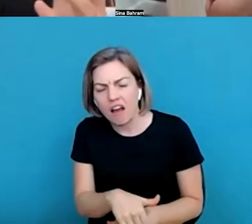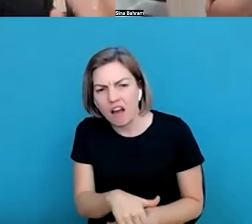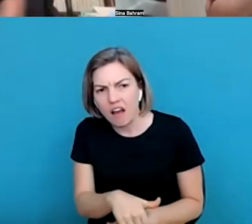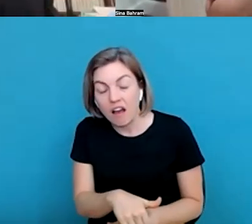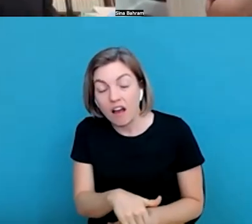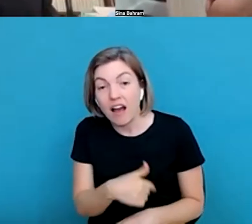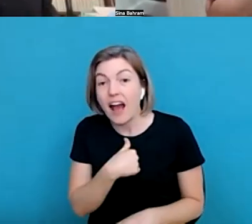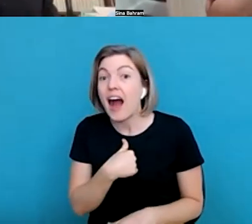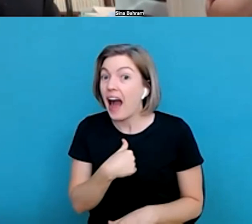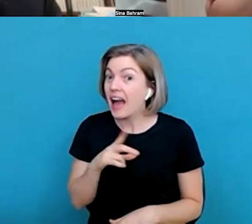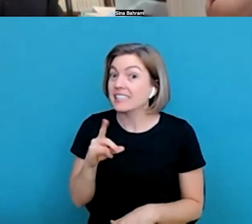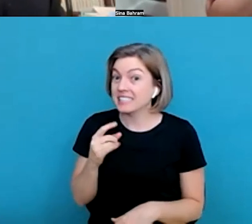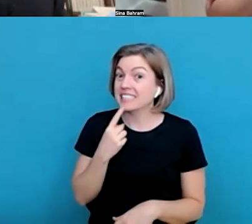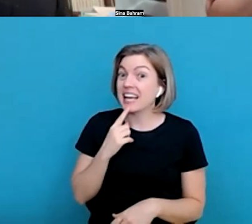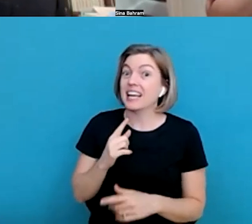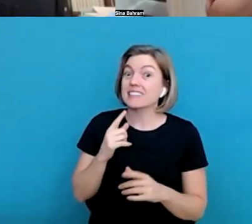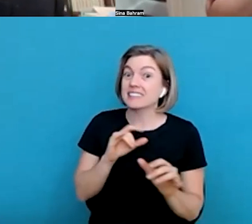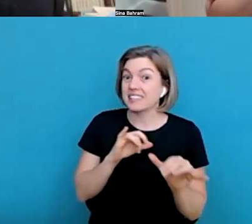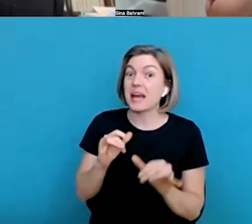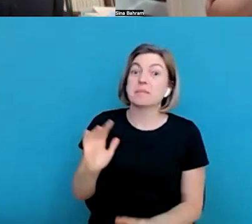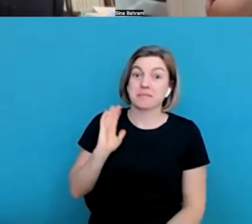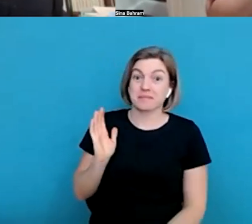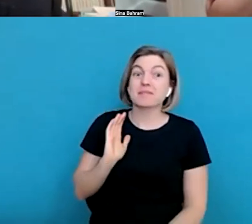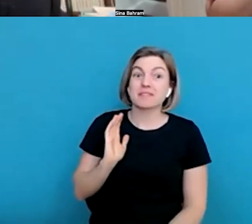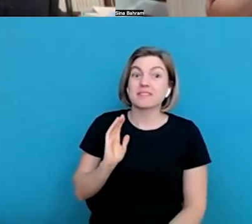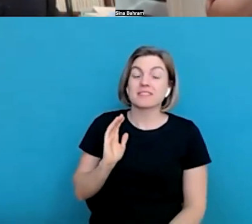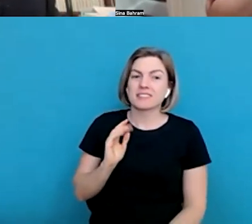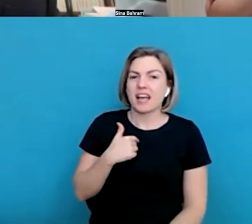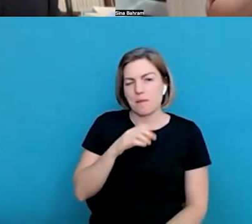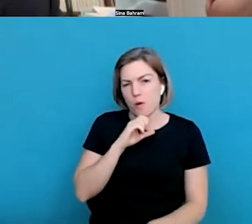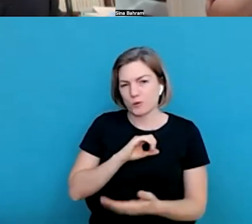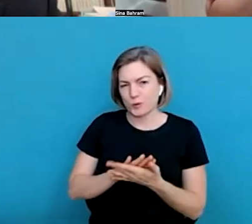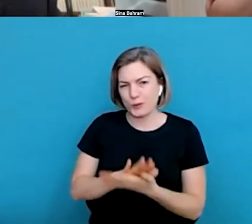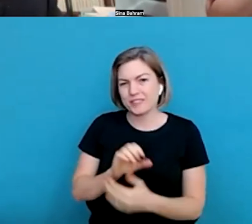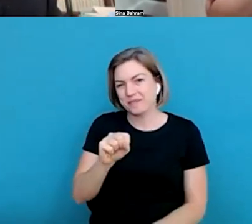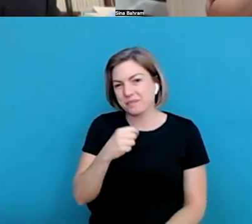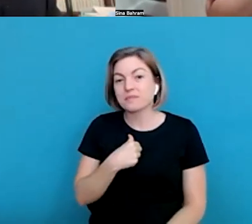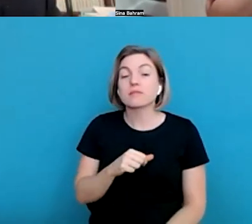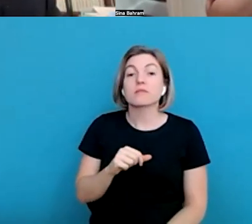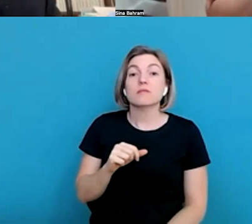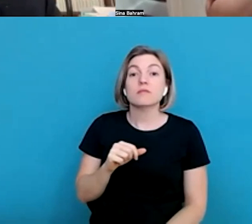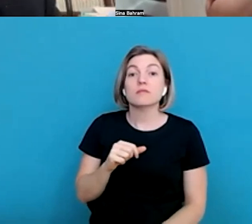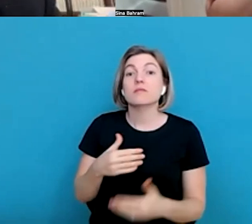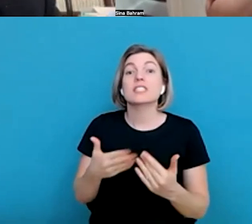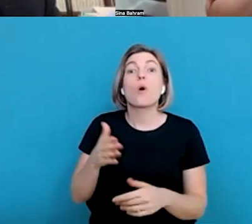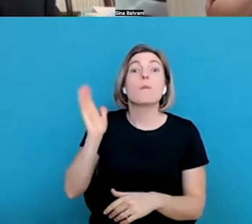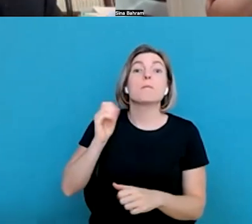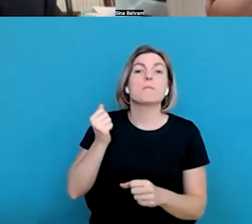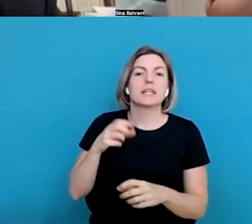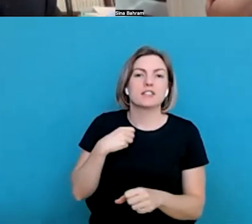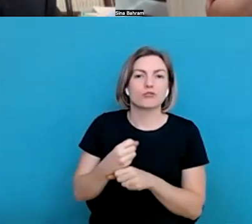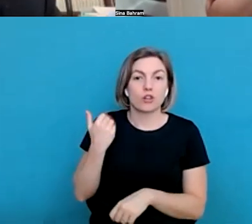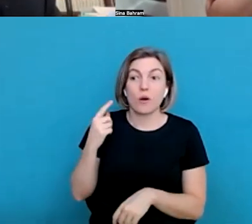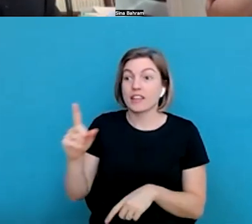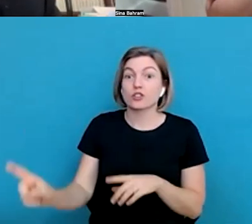said the same thing, early on. I'm really old school here. In many years ago, and until they show